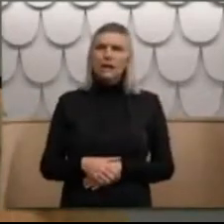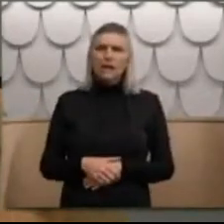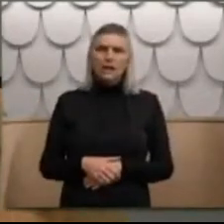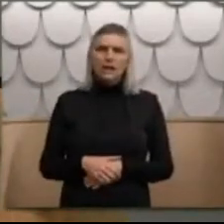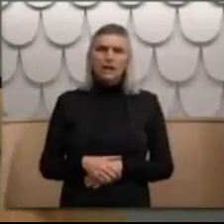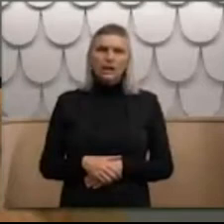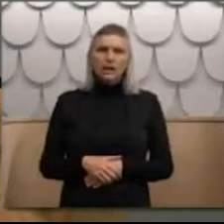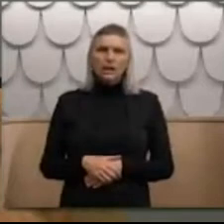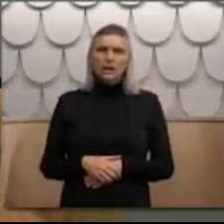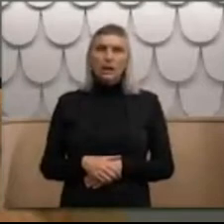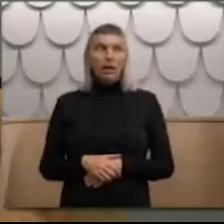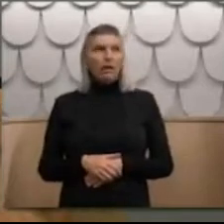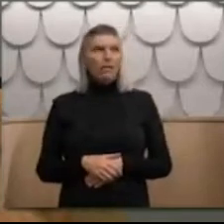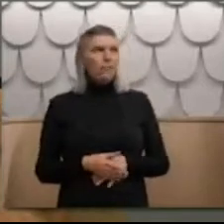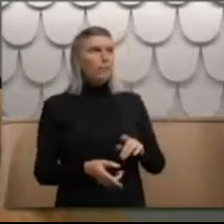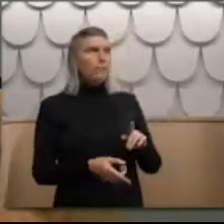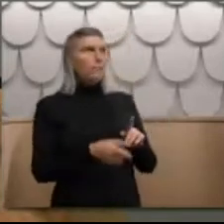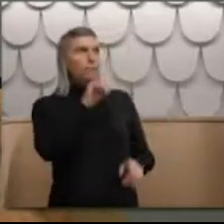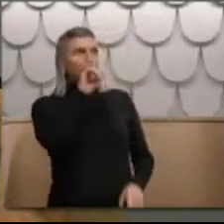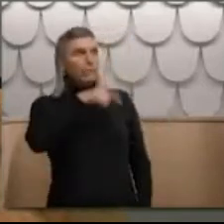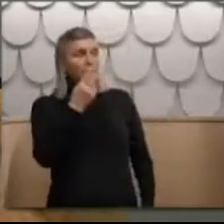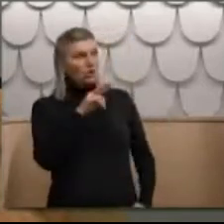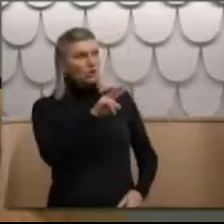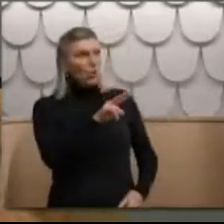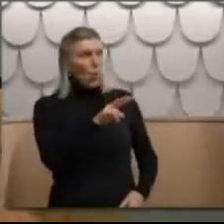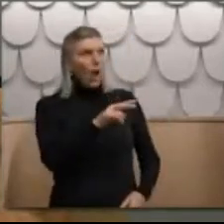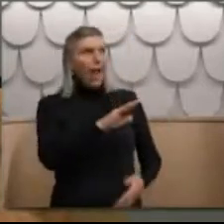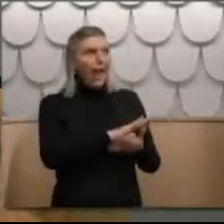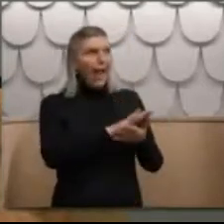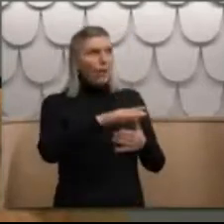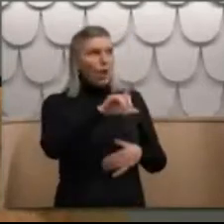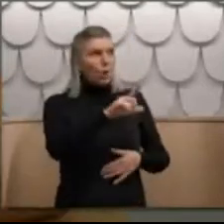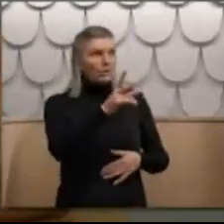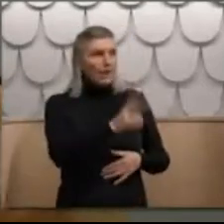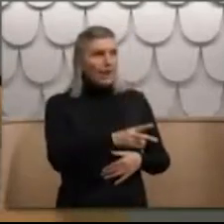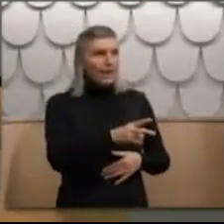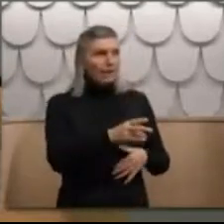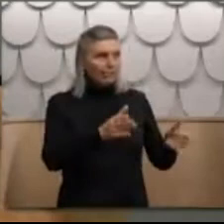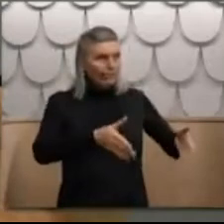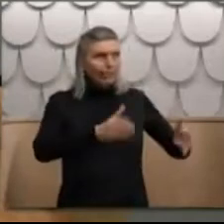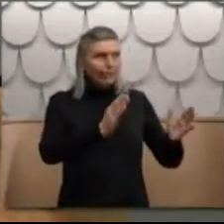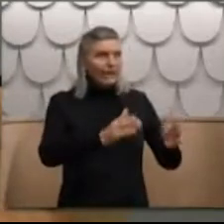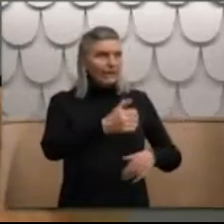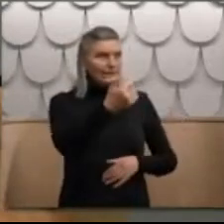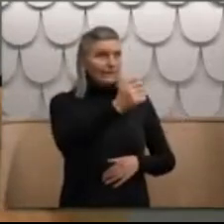And that's where I saw Howard Lawrence again, in Villa 16. But he was pretty high up then.